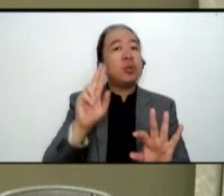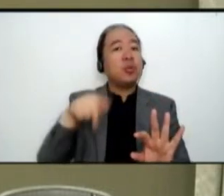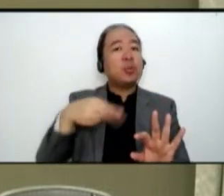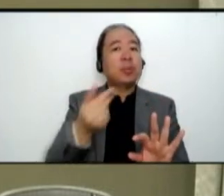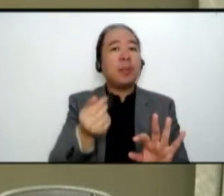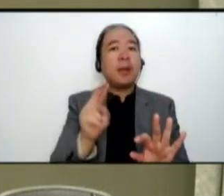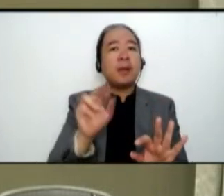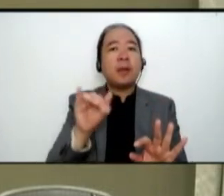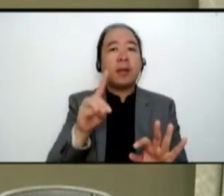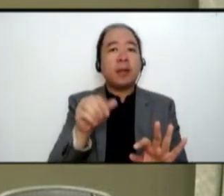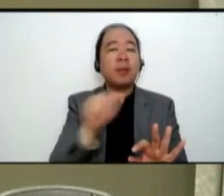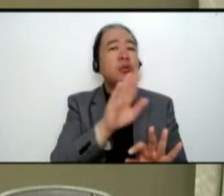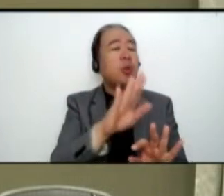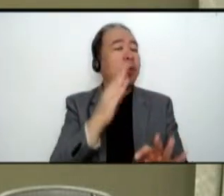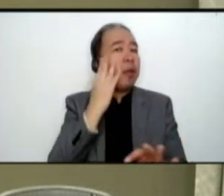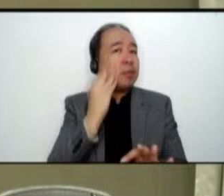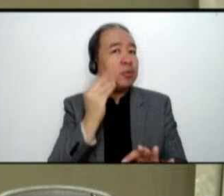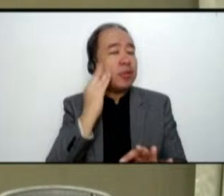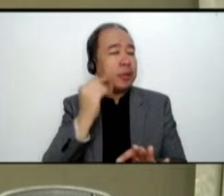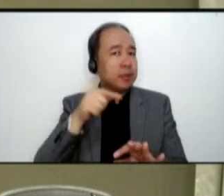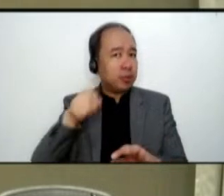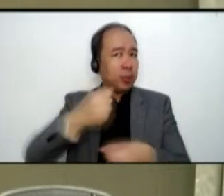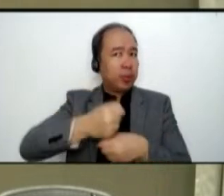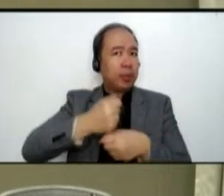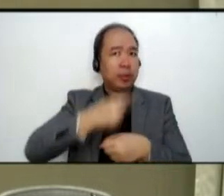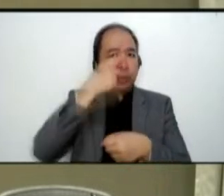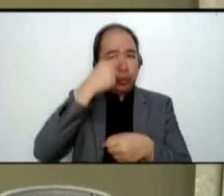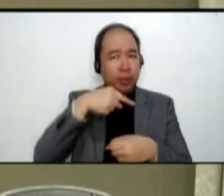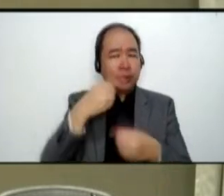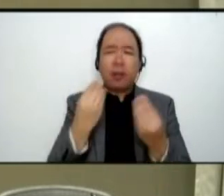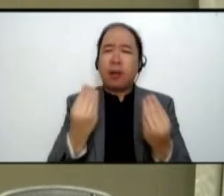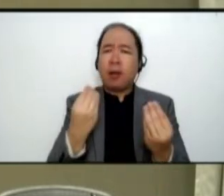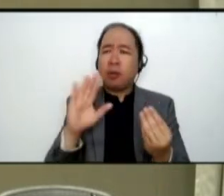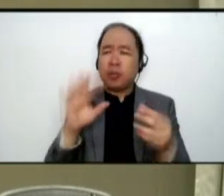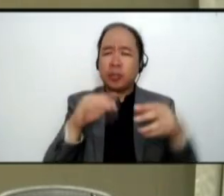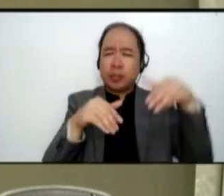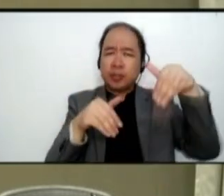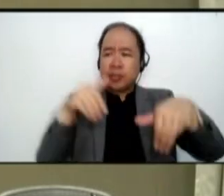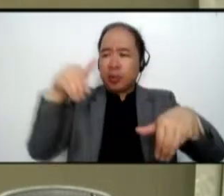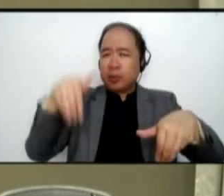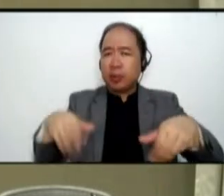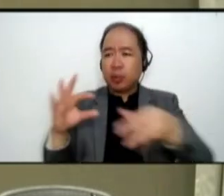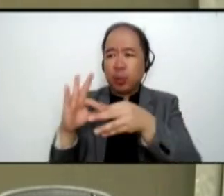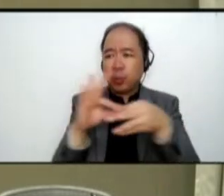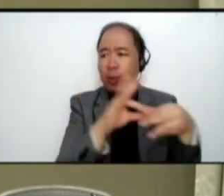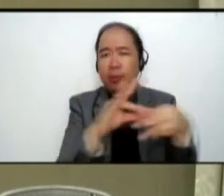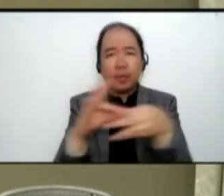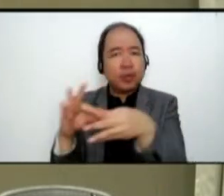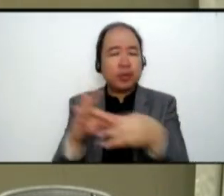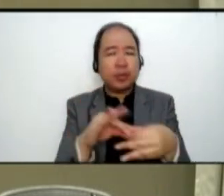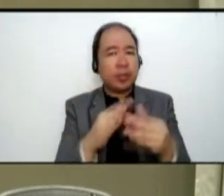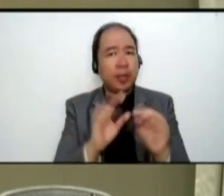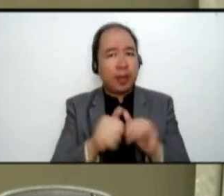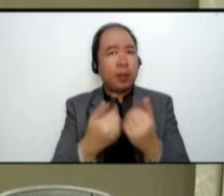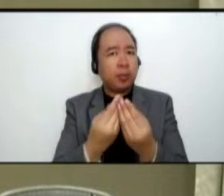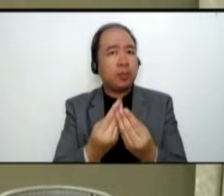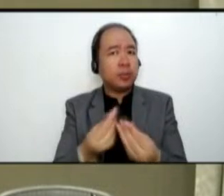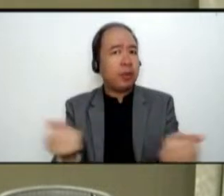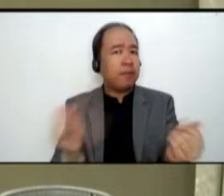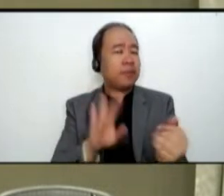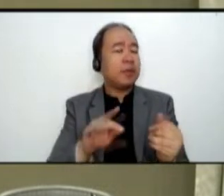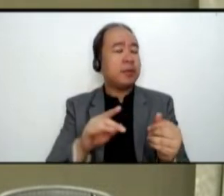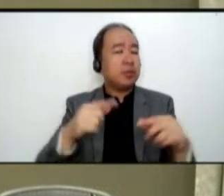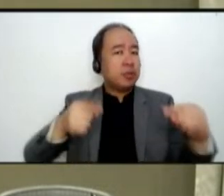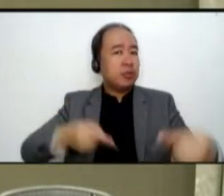are your experiences with regard to South-South cooperation to address some of these challenges and opportunities in